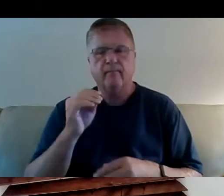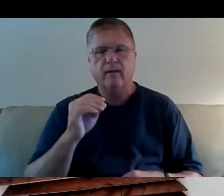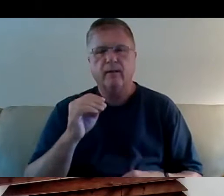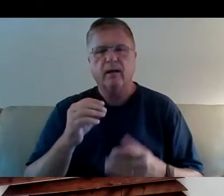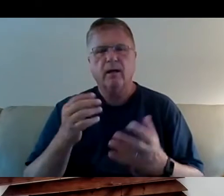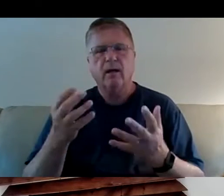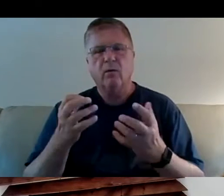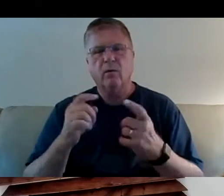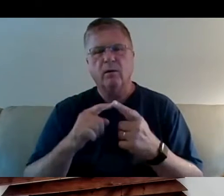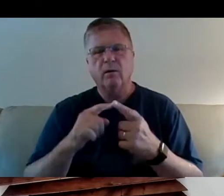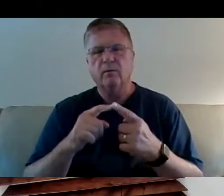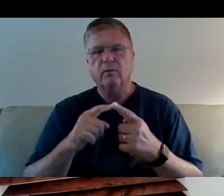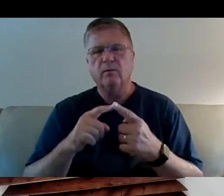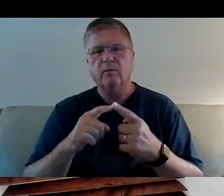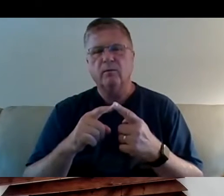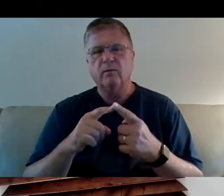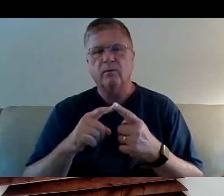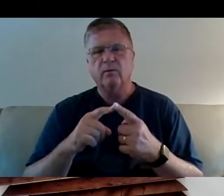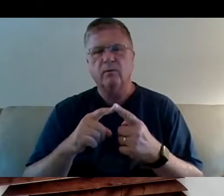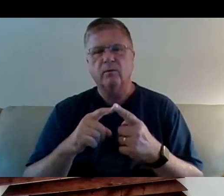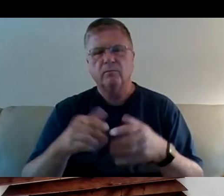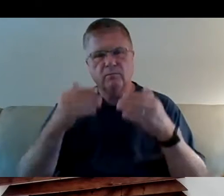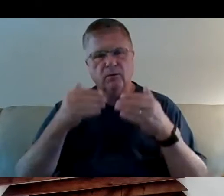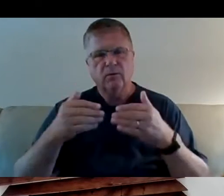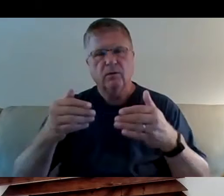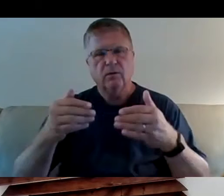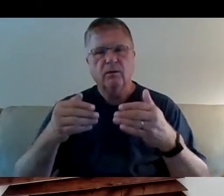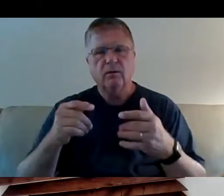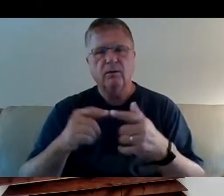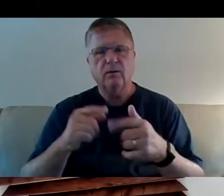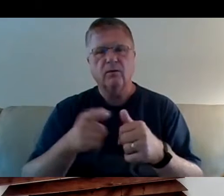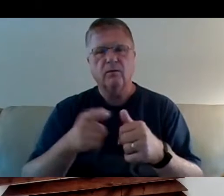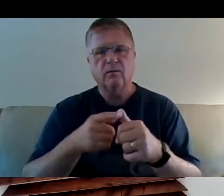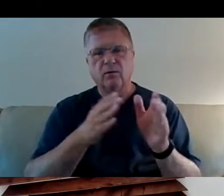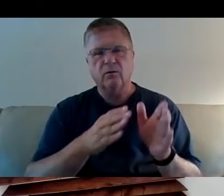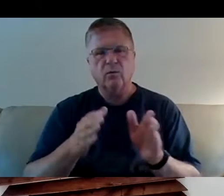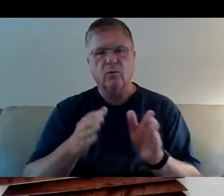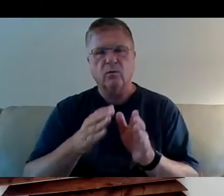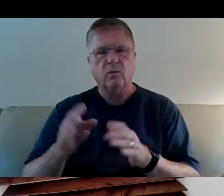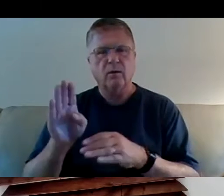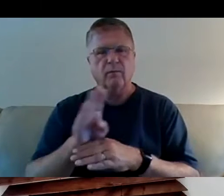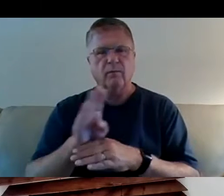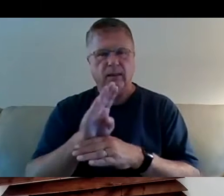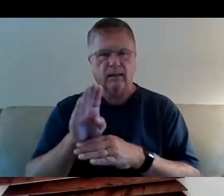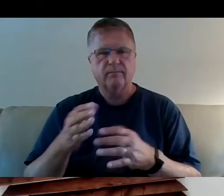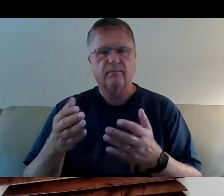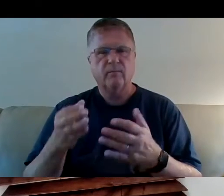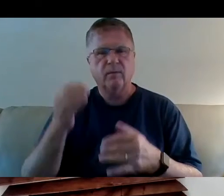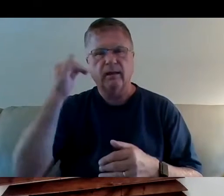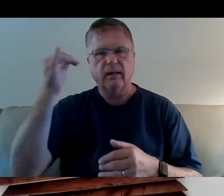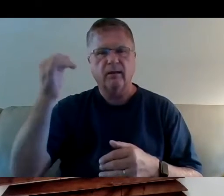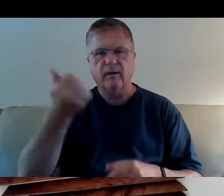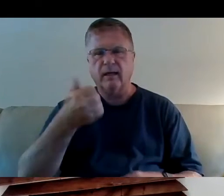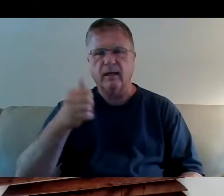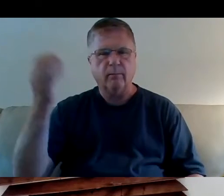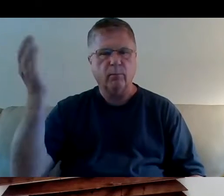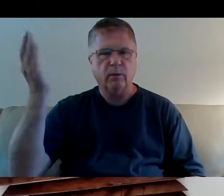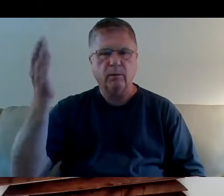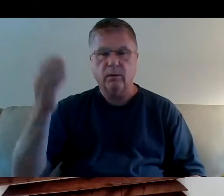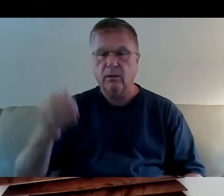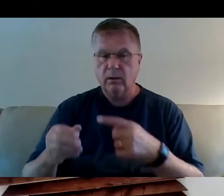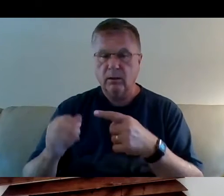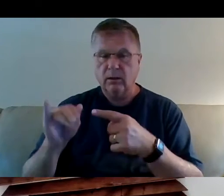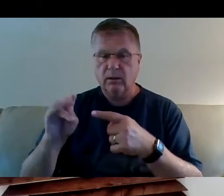to move right into the first order of business, which is if we have any presentations. James, do you